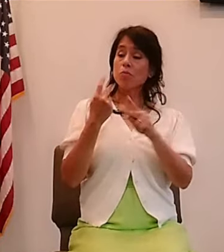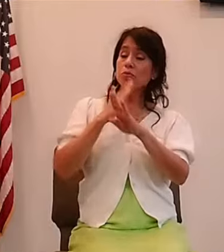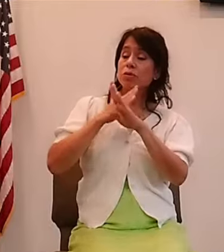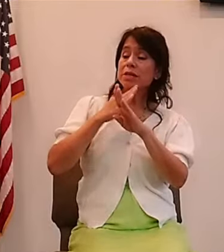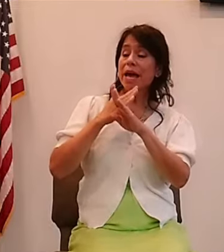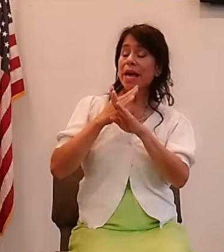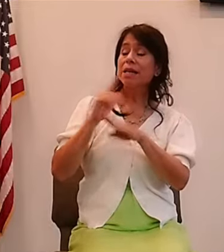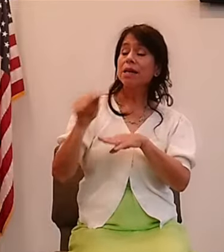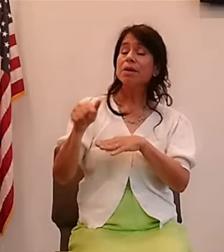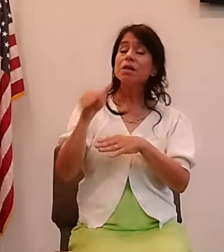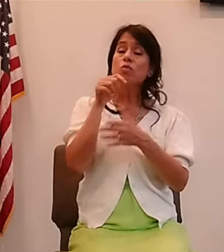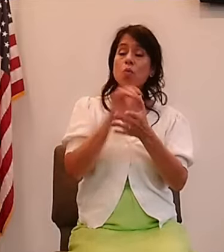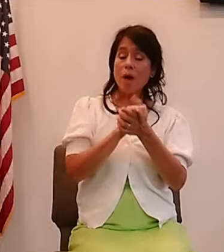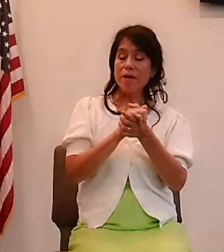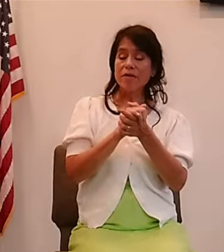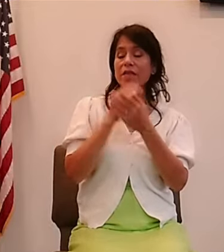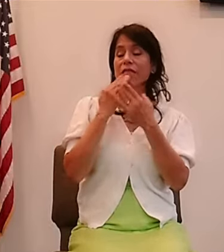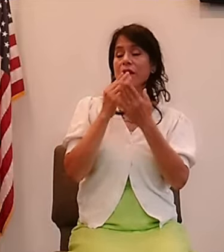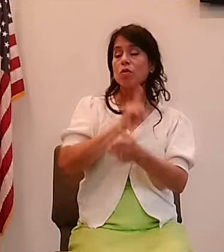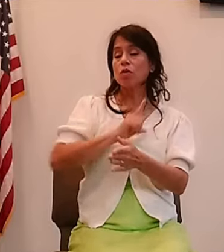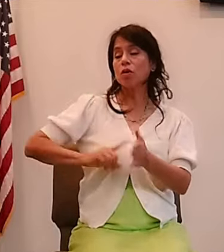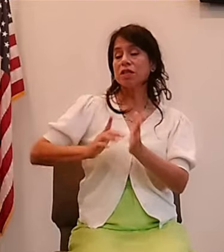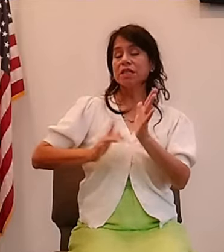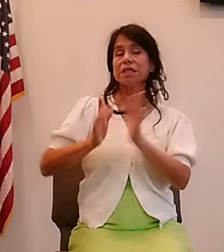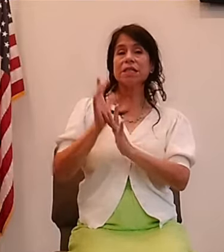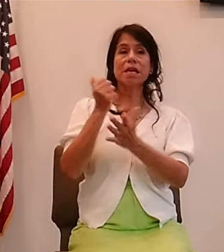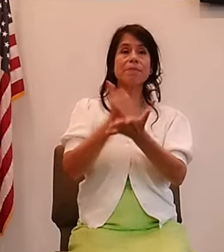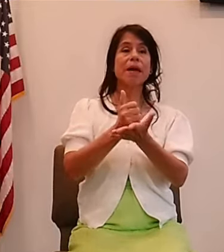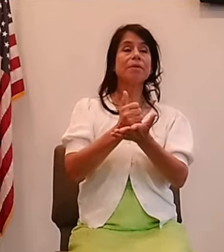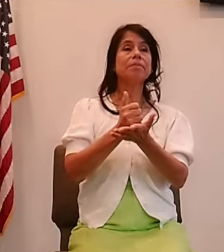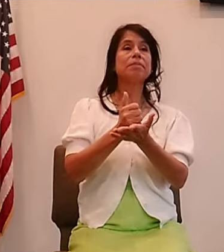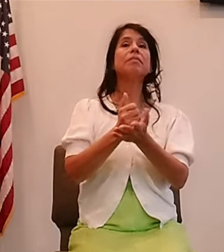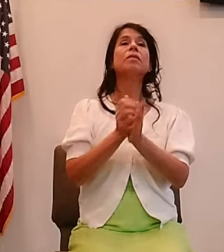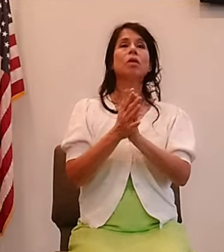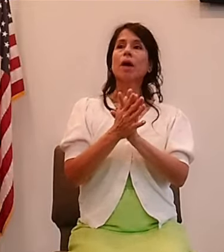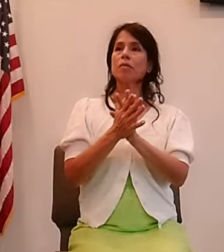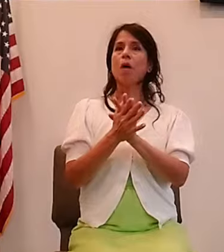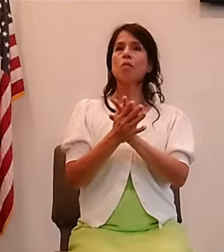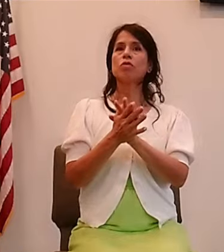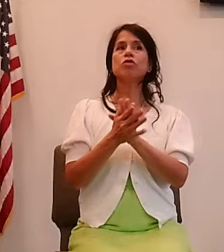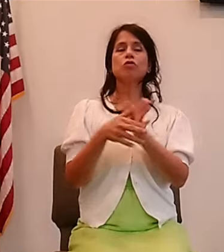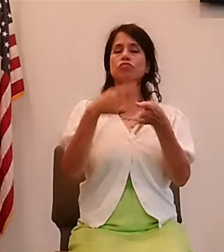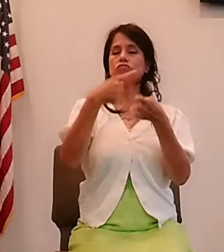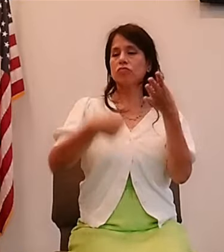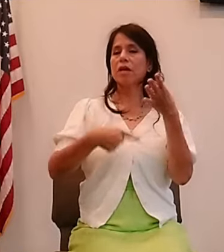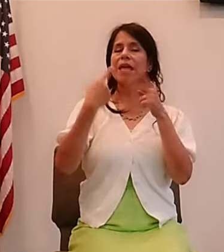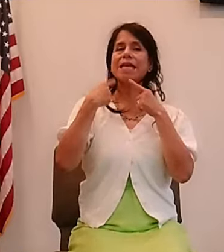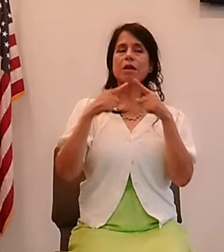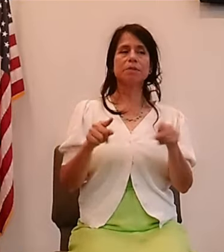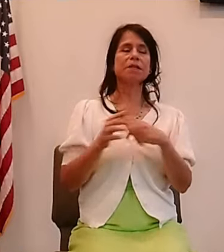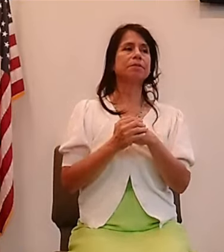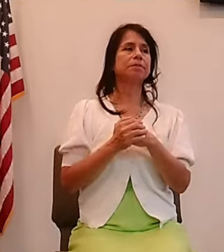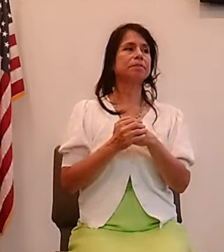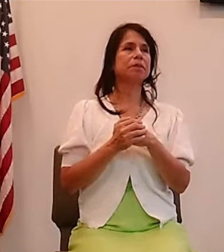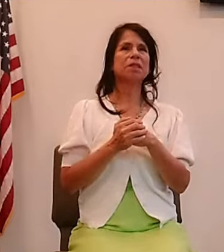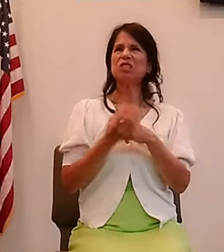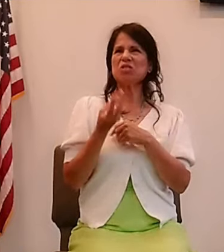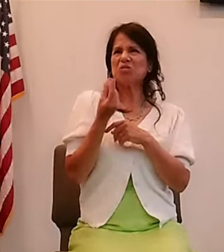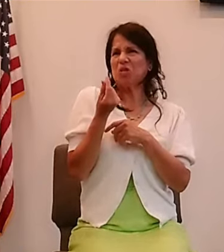lead them as they lead us. Thank you, Lord Jesus. Amen. I just want to go over the announcements real quick. We don't have that